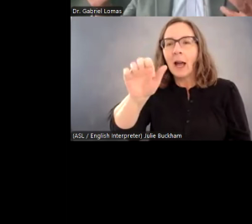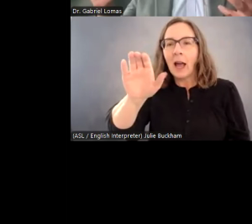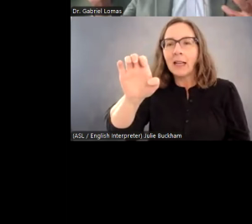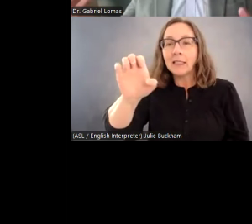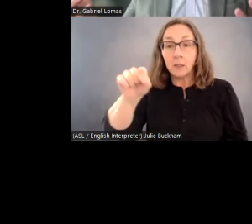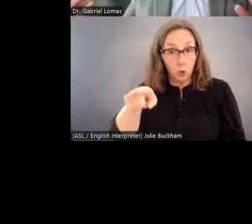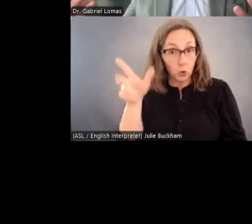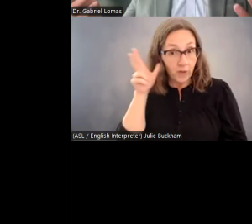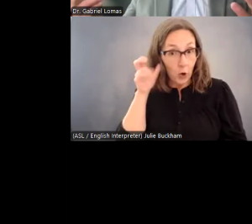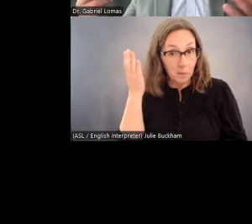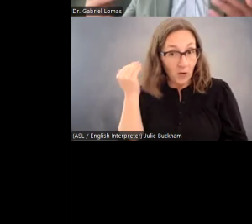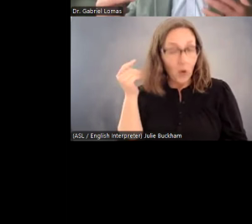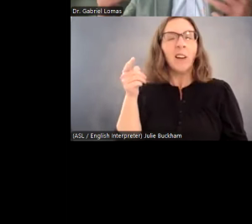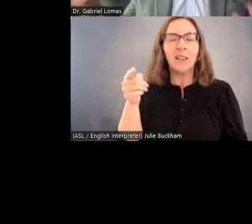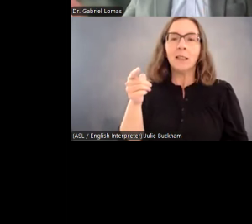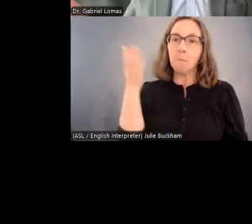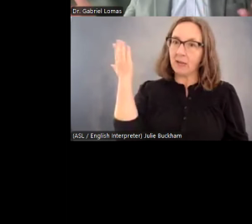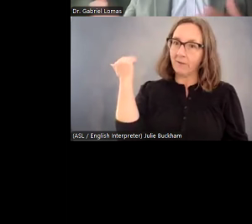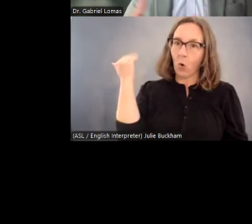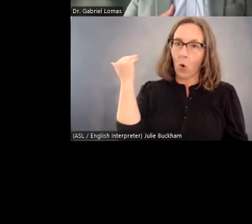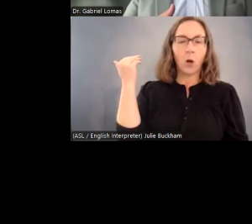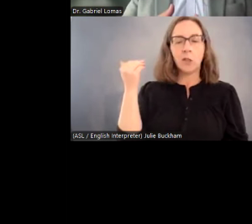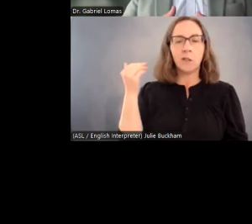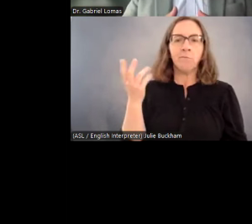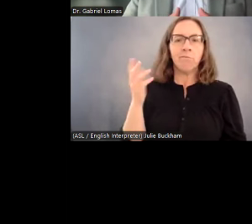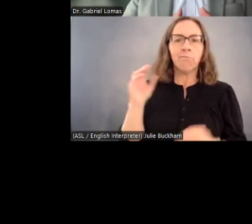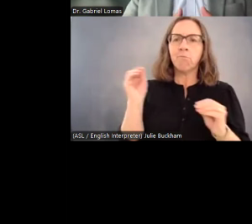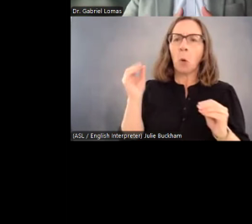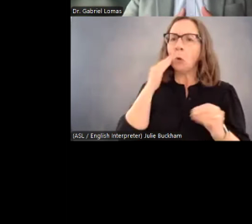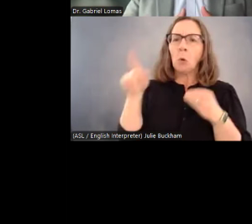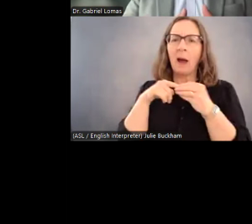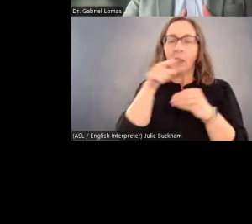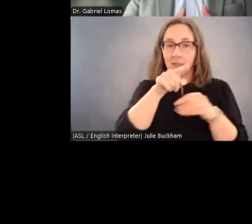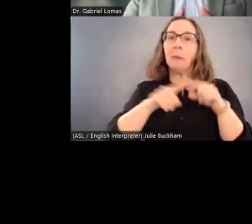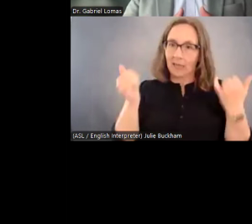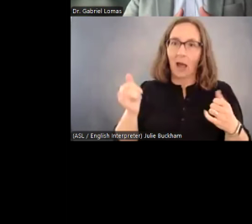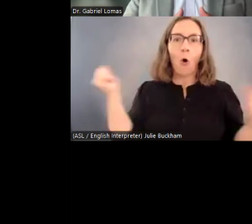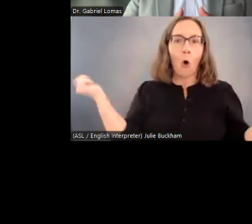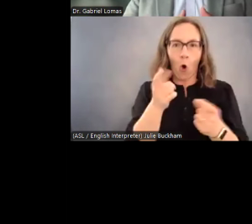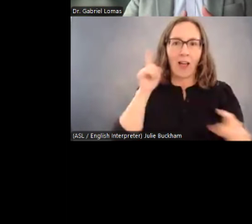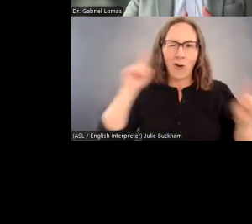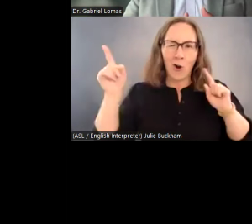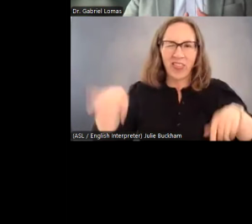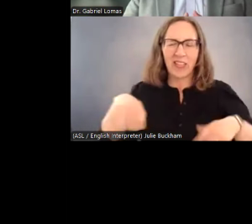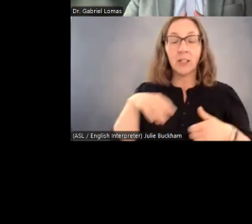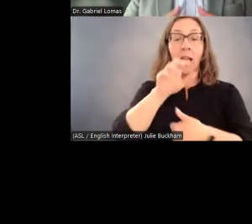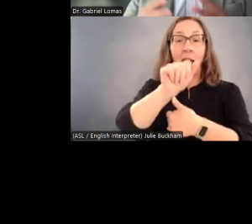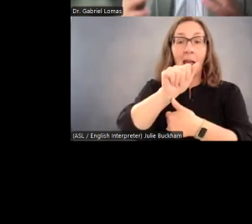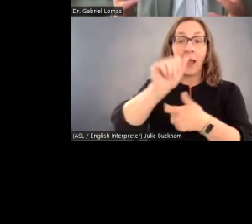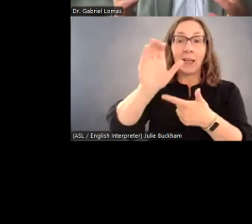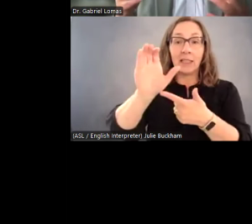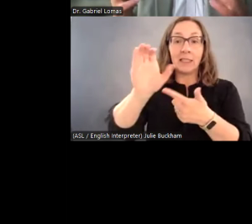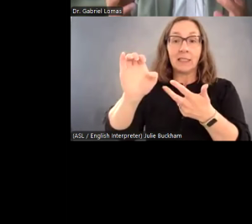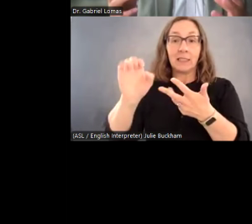be under the radar, and now it's very much on everybody's radar. These are adverse childhood experiences, ACEs, adverse childhood experiences.